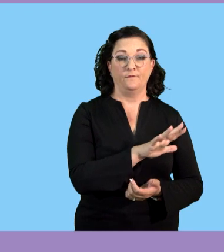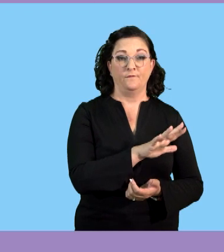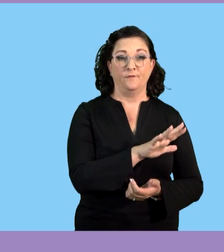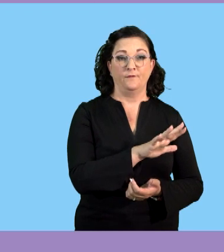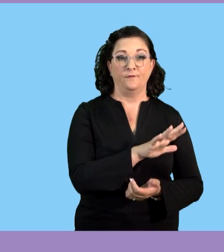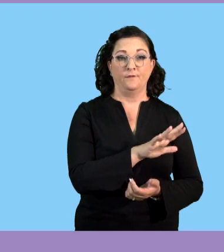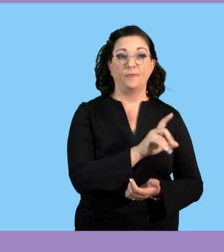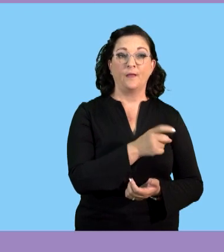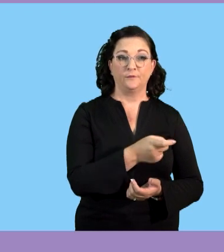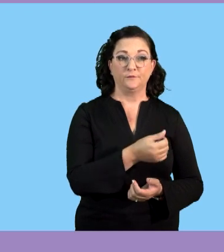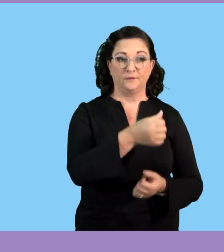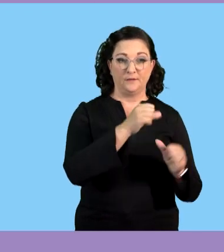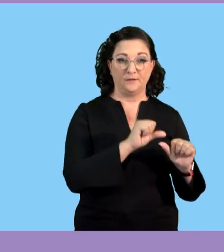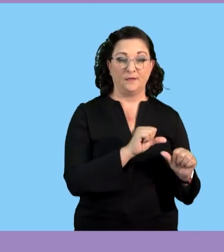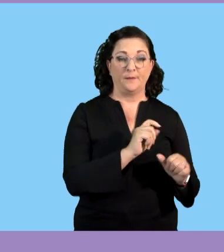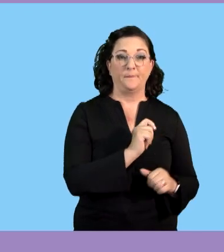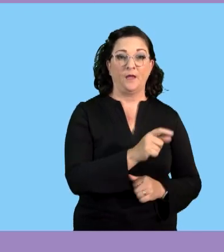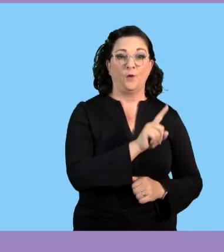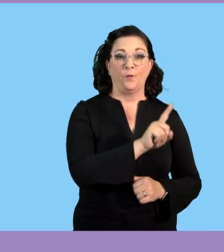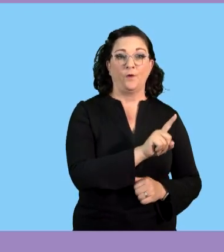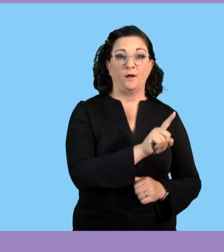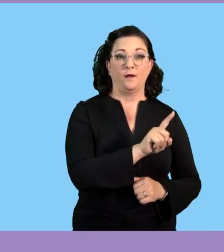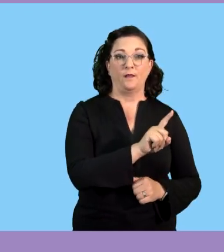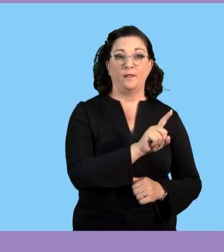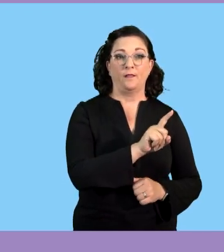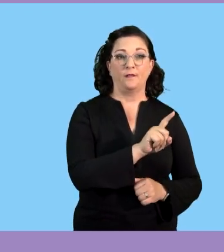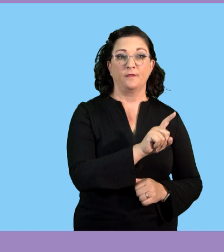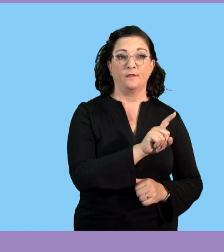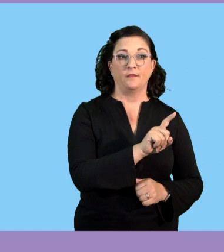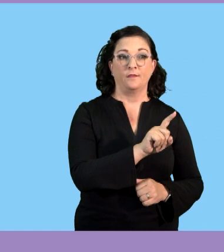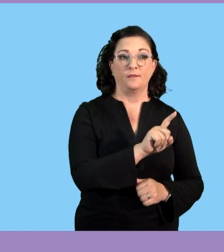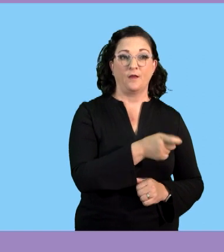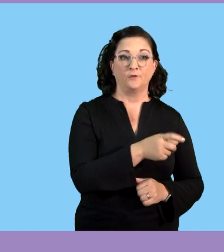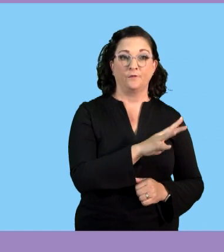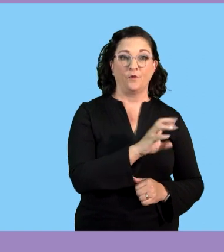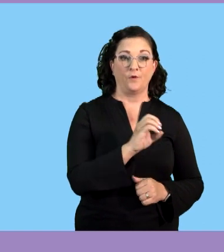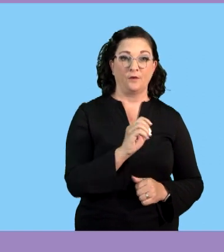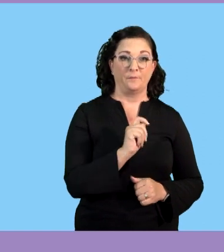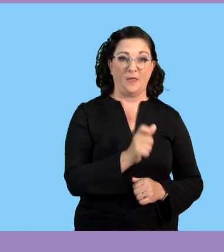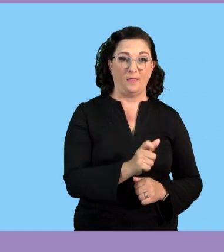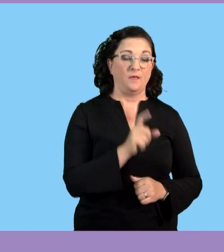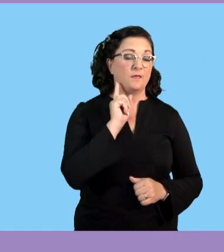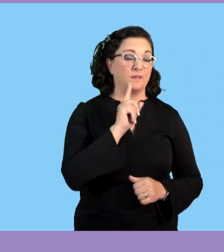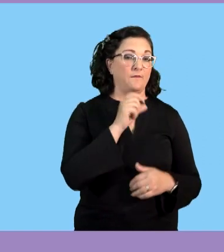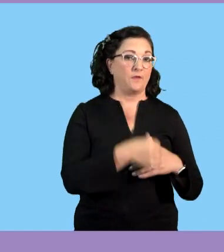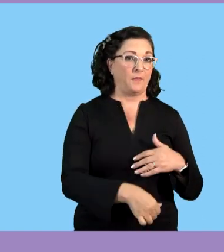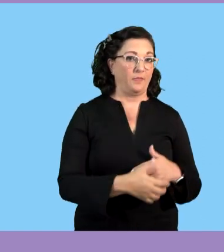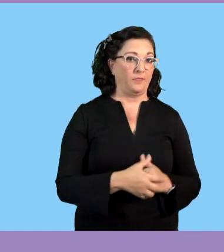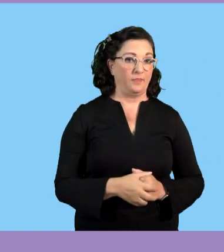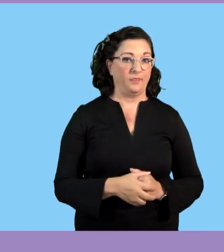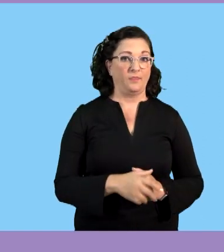and also Sipo pays 1,400 on a monthly basis. This